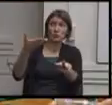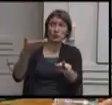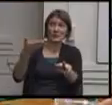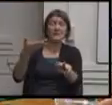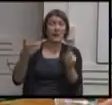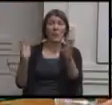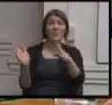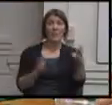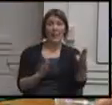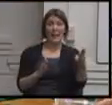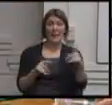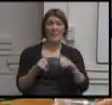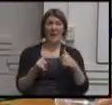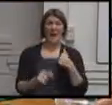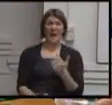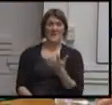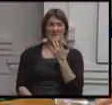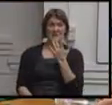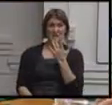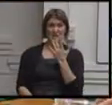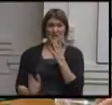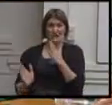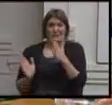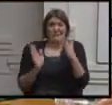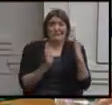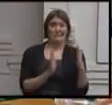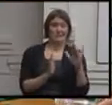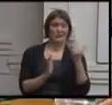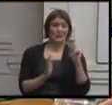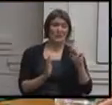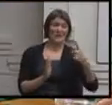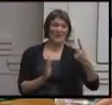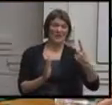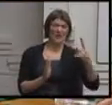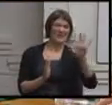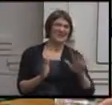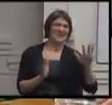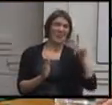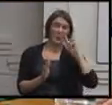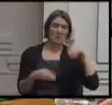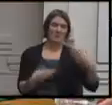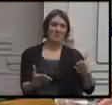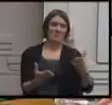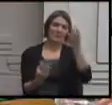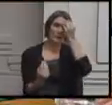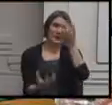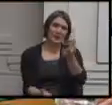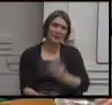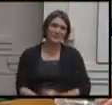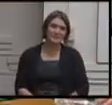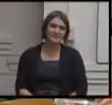I'd be more inclined to think something in the first meeting in January is